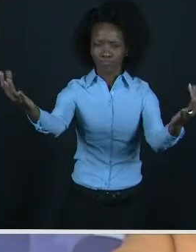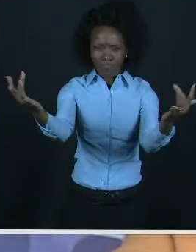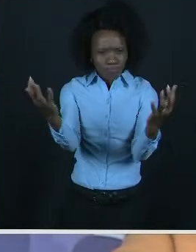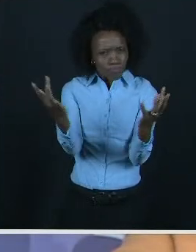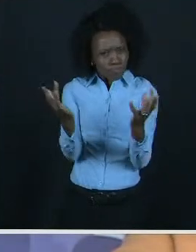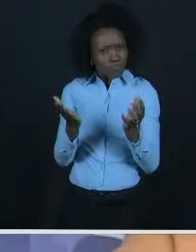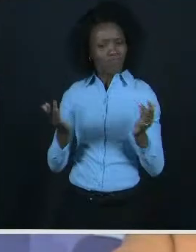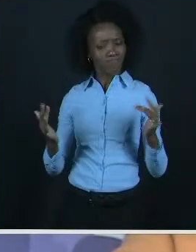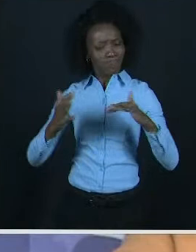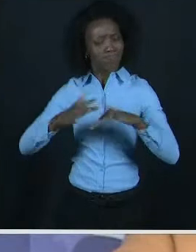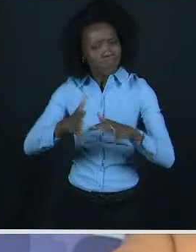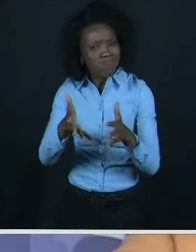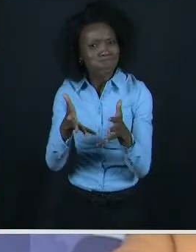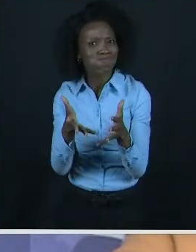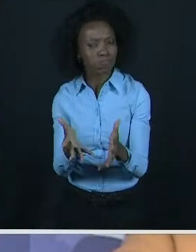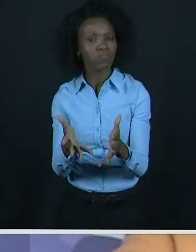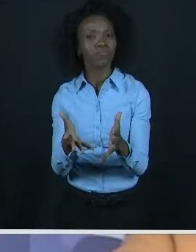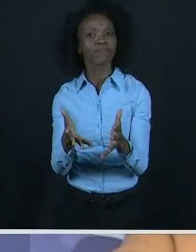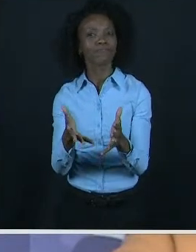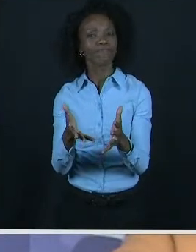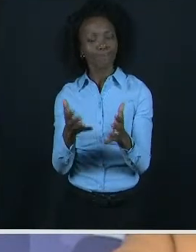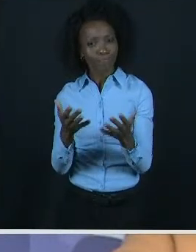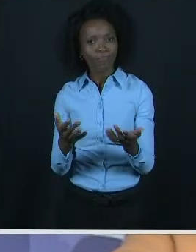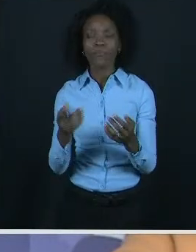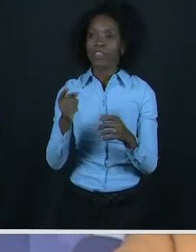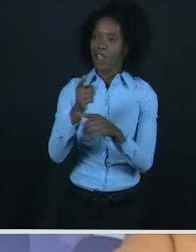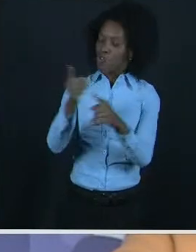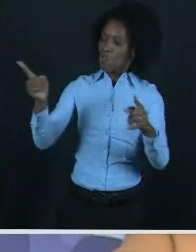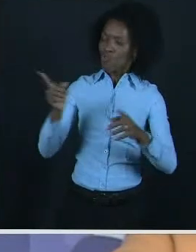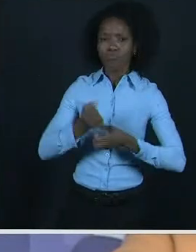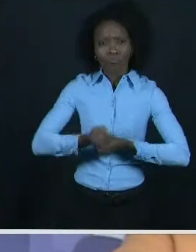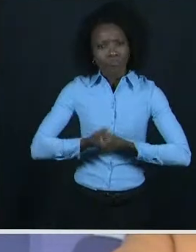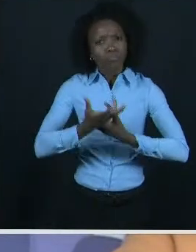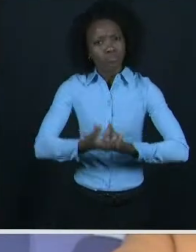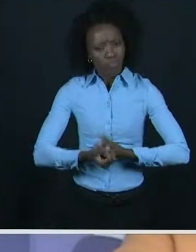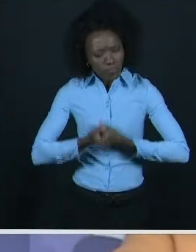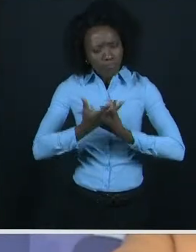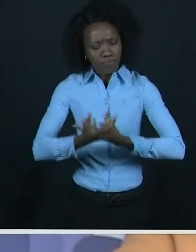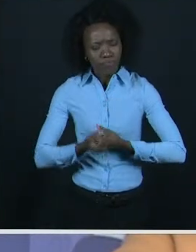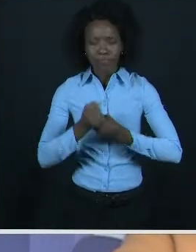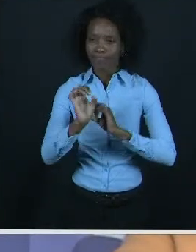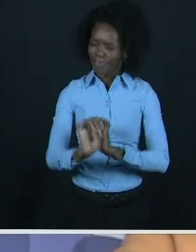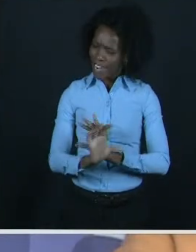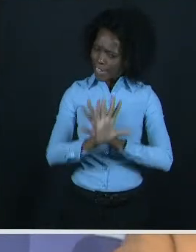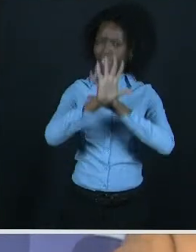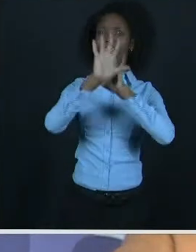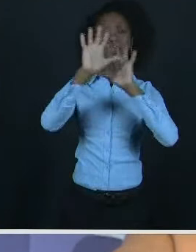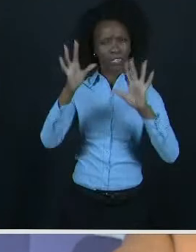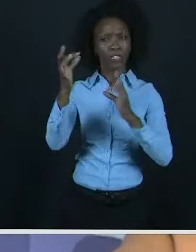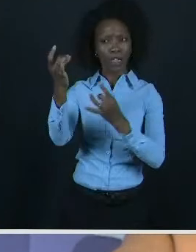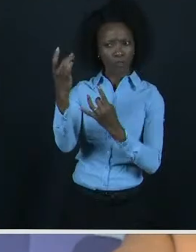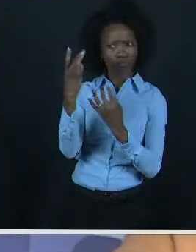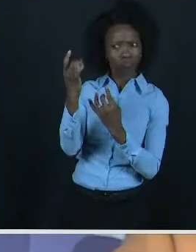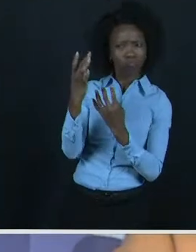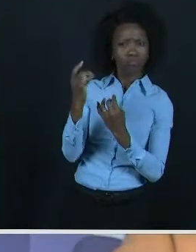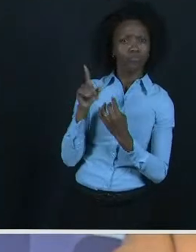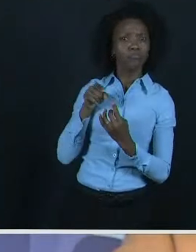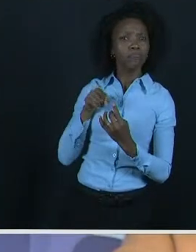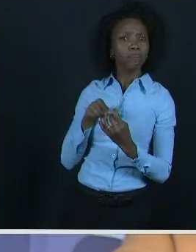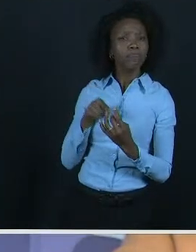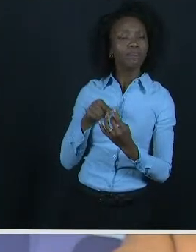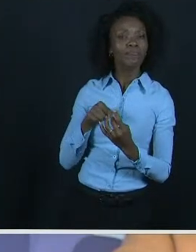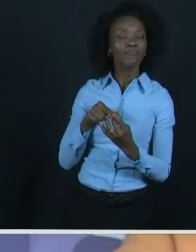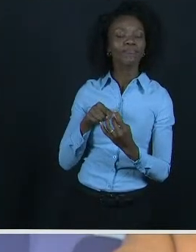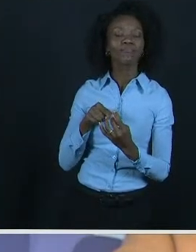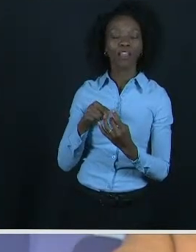the reason I appreciate what you were articulating, very clear messages, is that